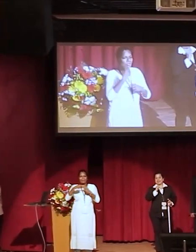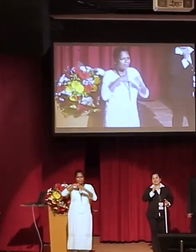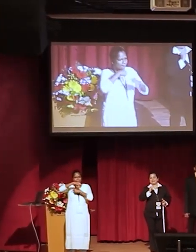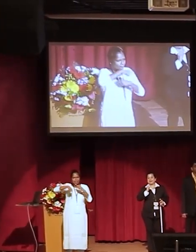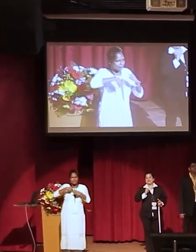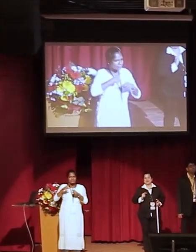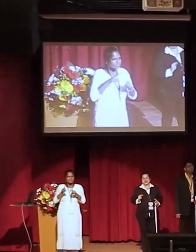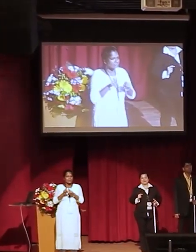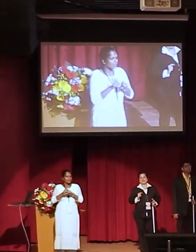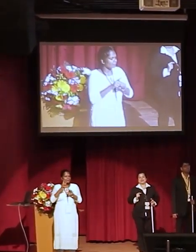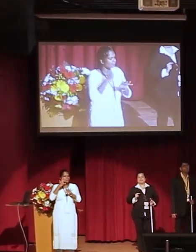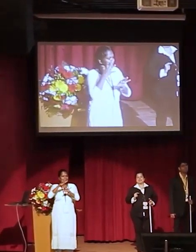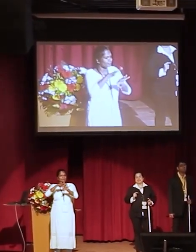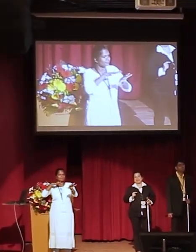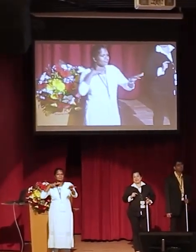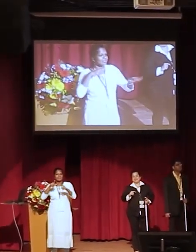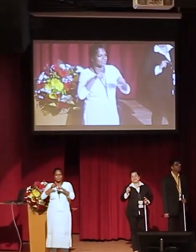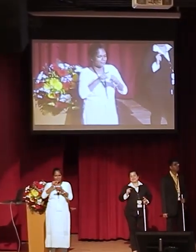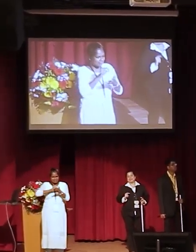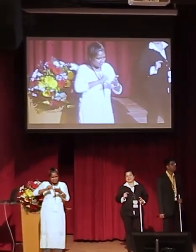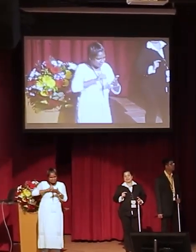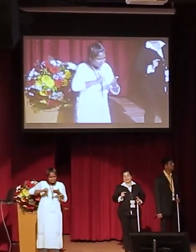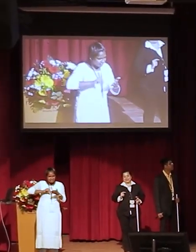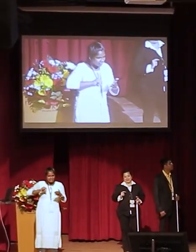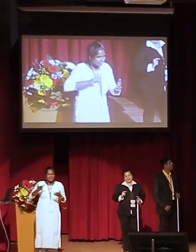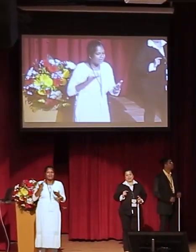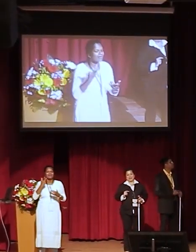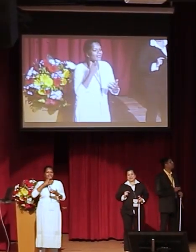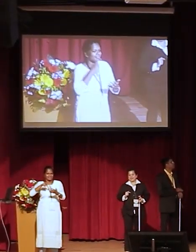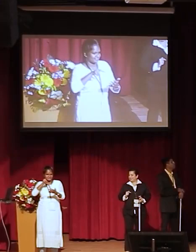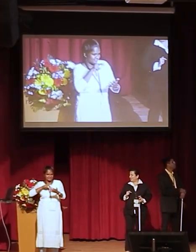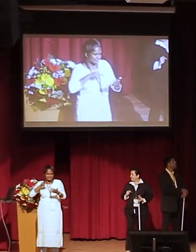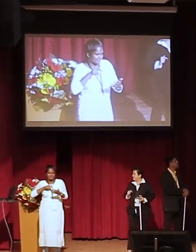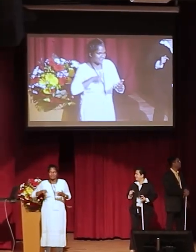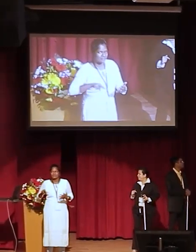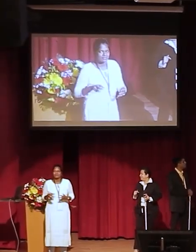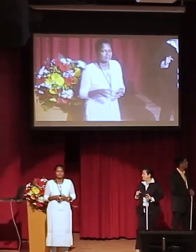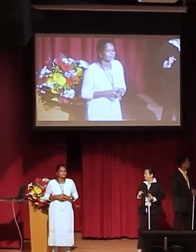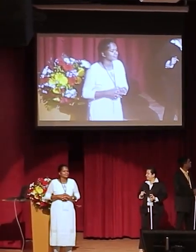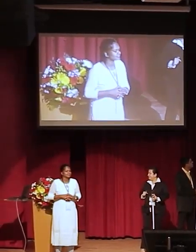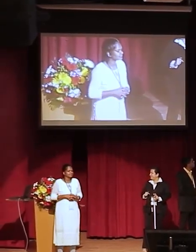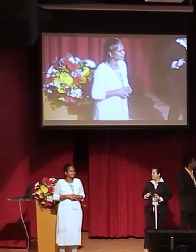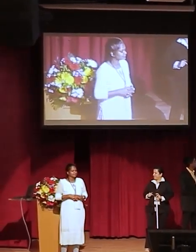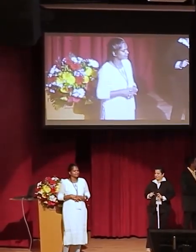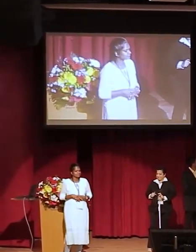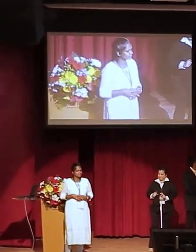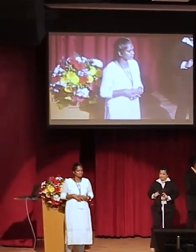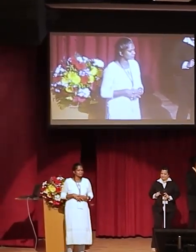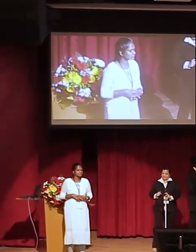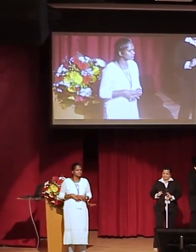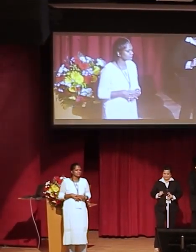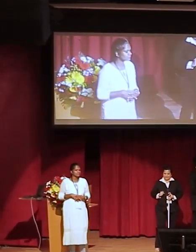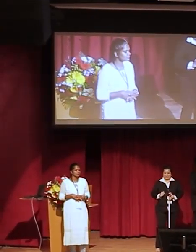the sighted way of writing and reading. Okay? Next slide, please.